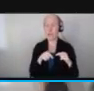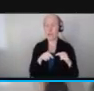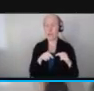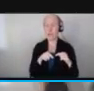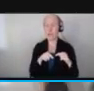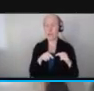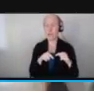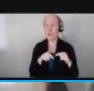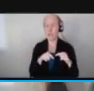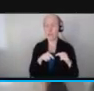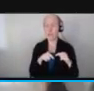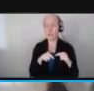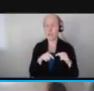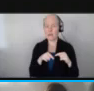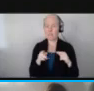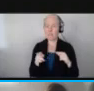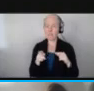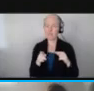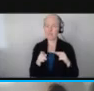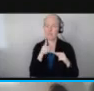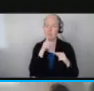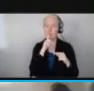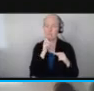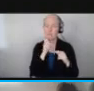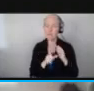all showing up. Oops.